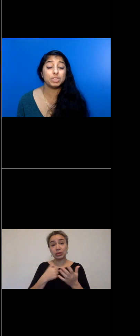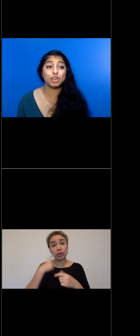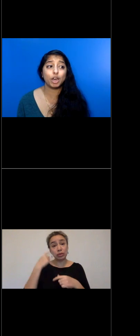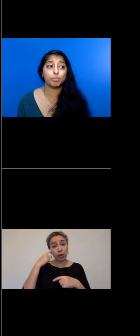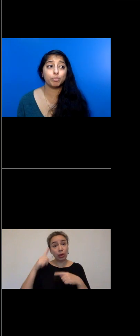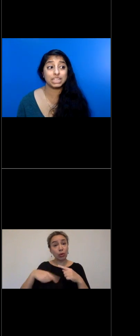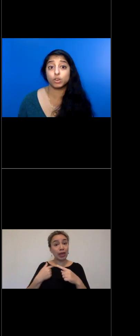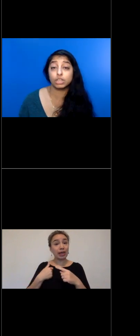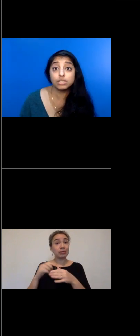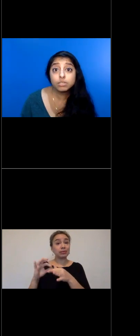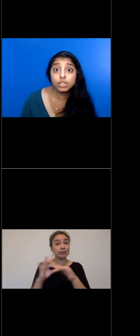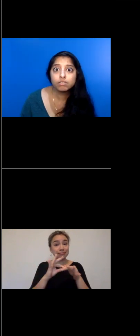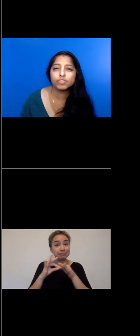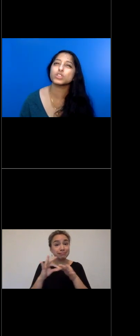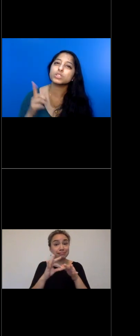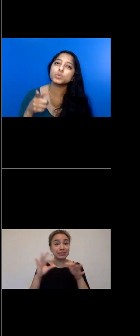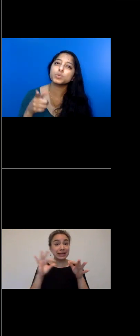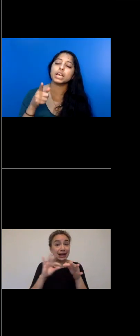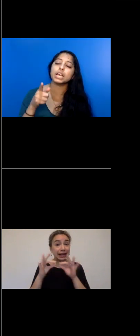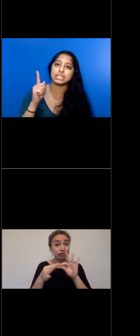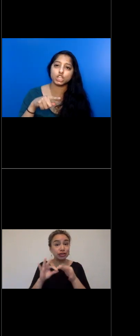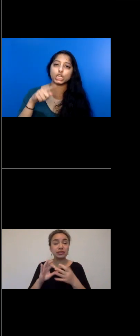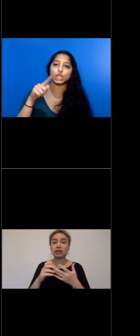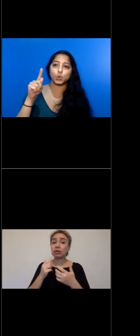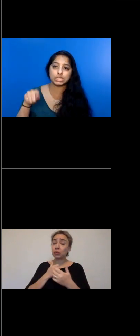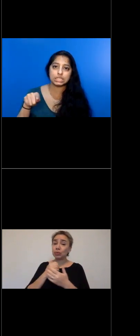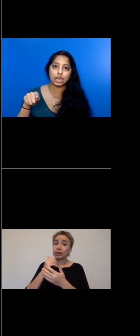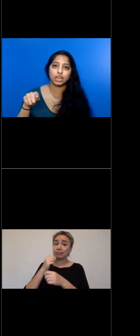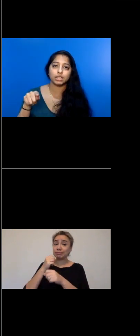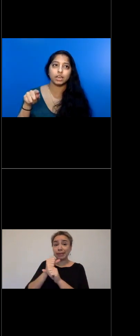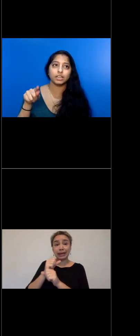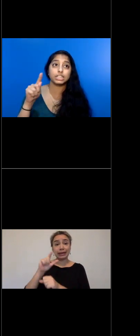was maybe putting together a listserv. There's also a teaching